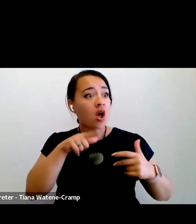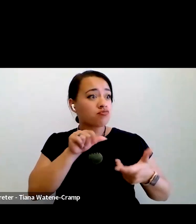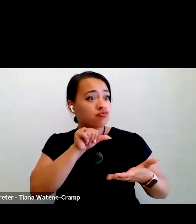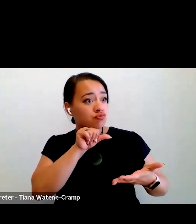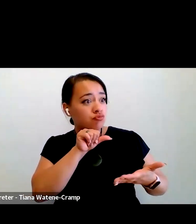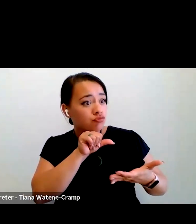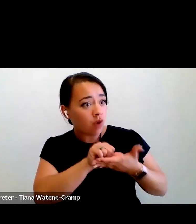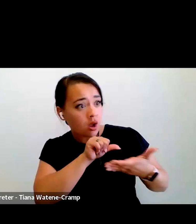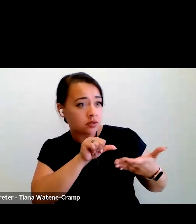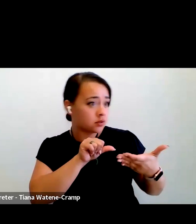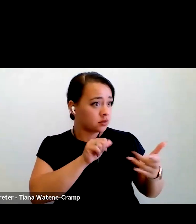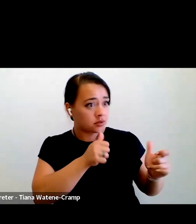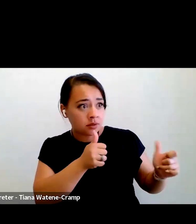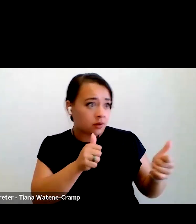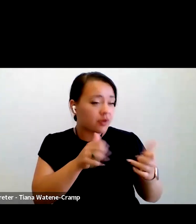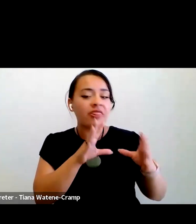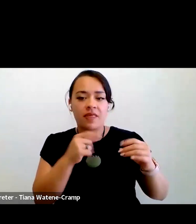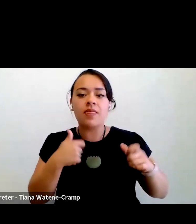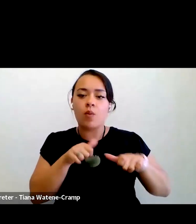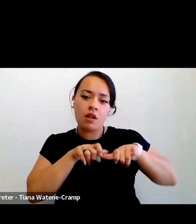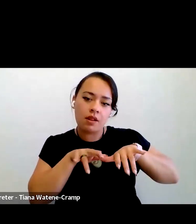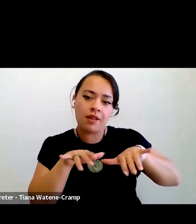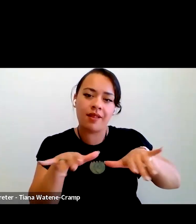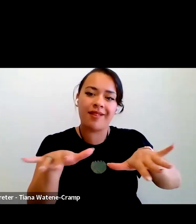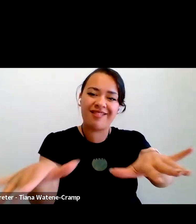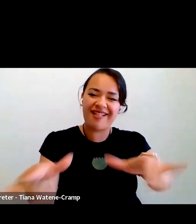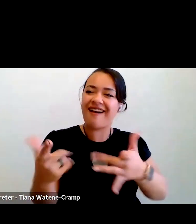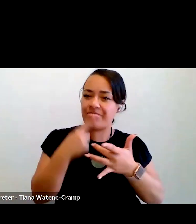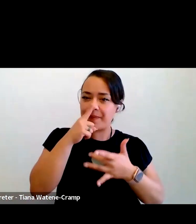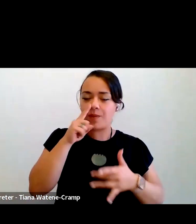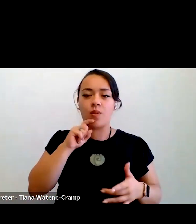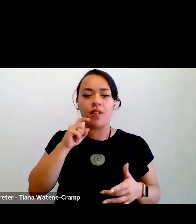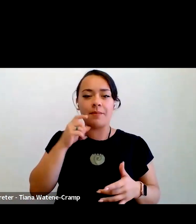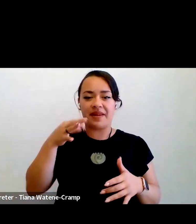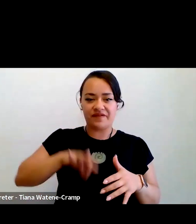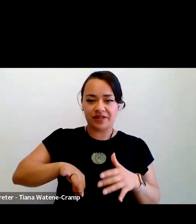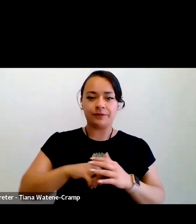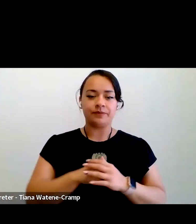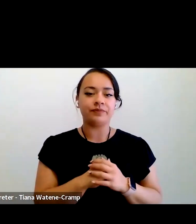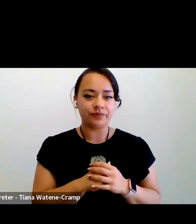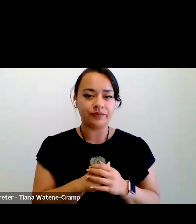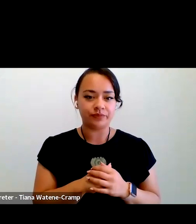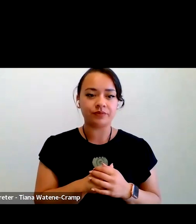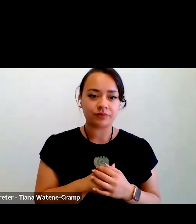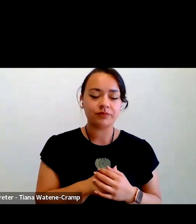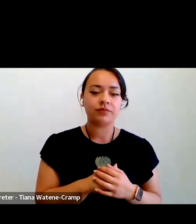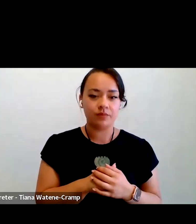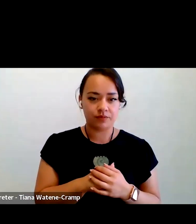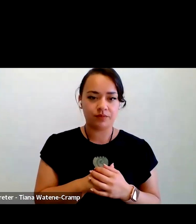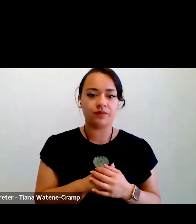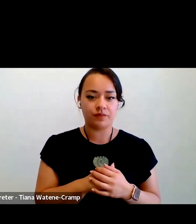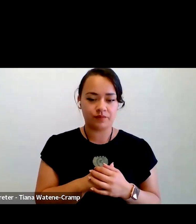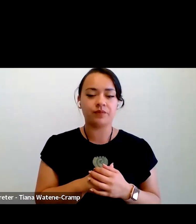people will inevitably benefit. And then the third bigger question, again in the context of today, which is also the first